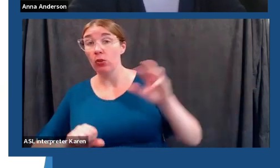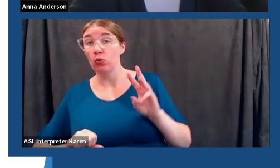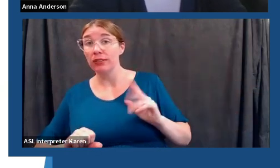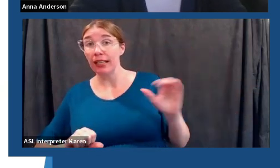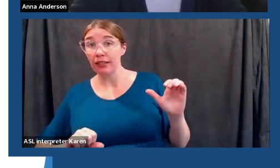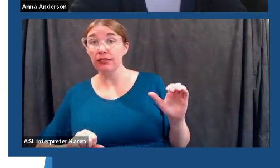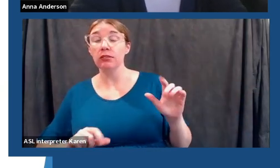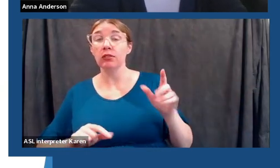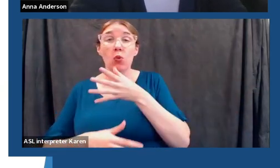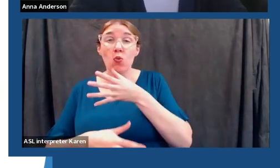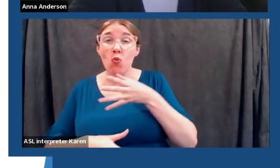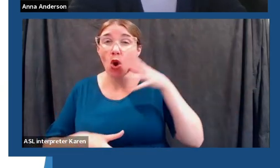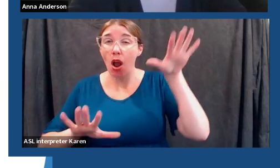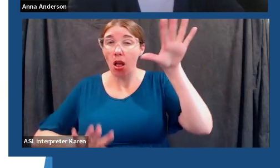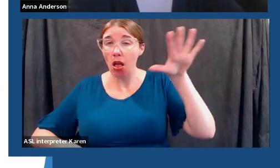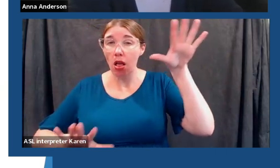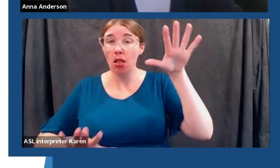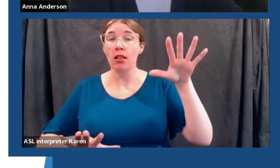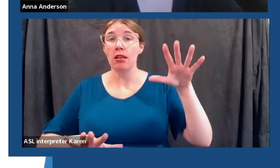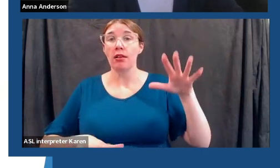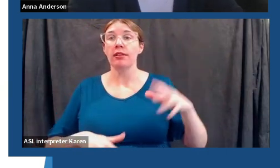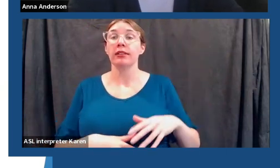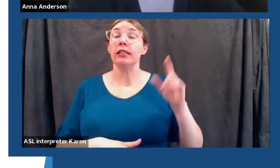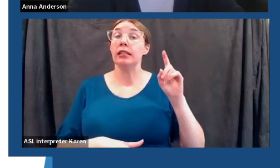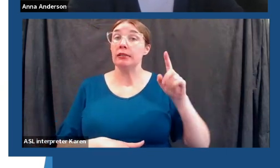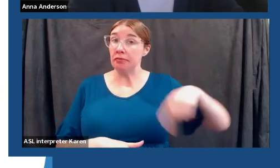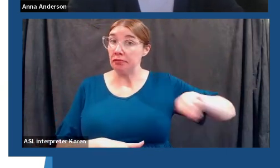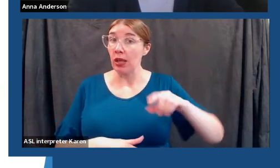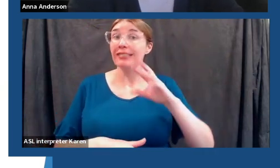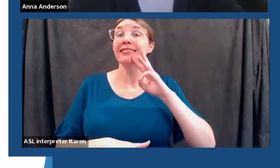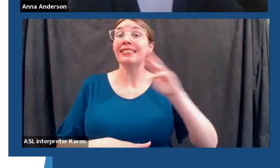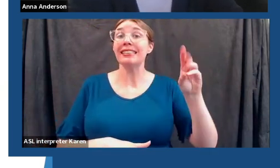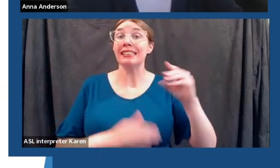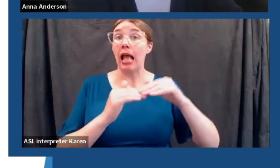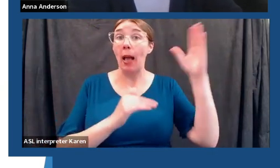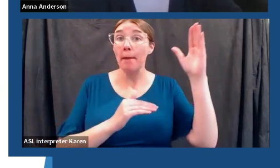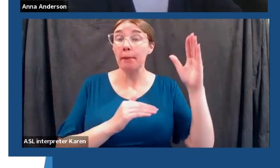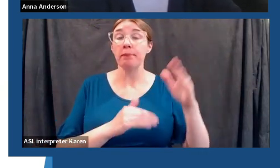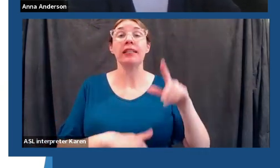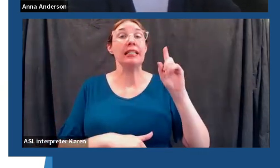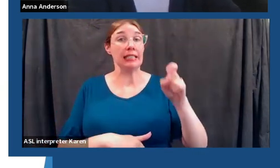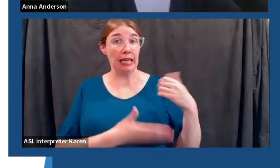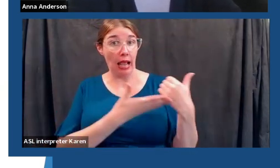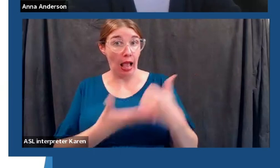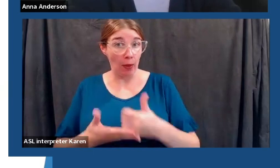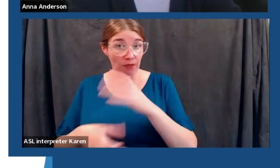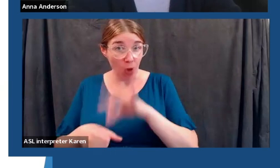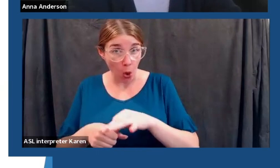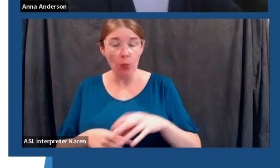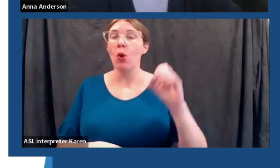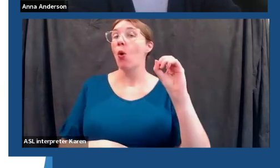They need assistance in voting, are over the age of 60, or are declared as indefinitely